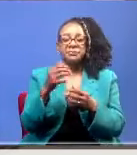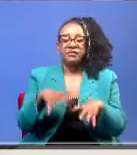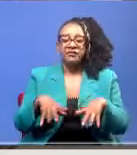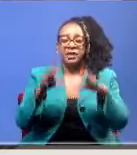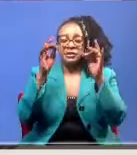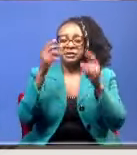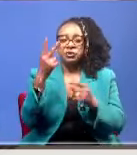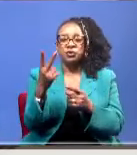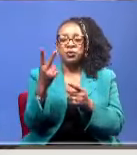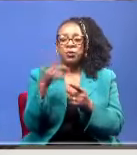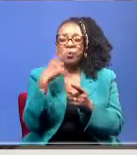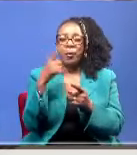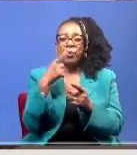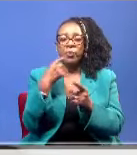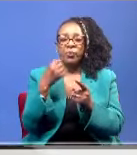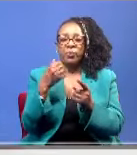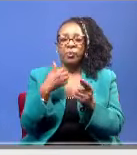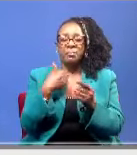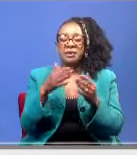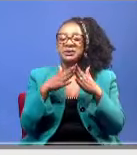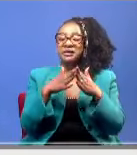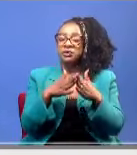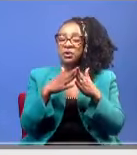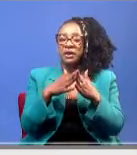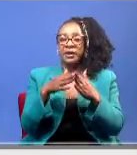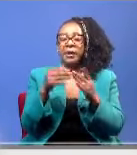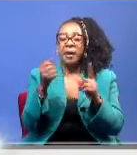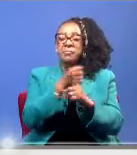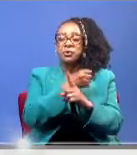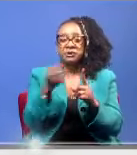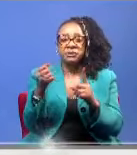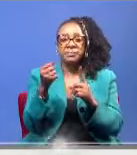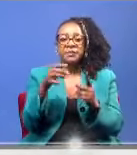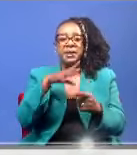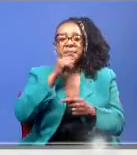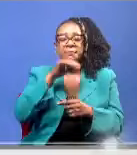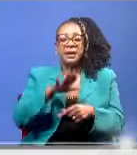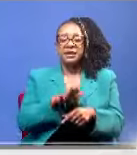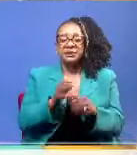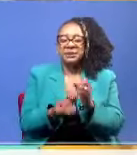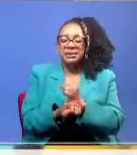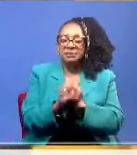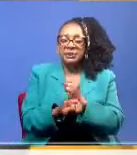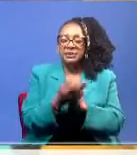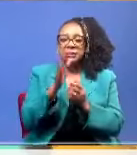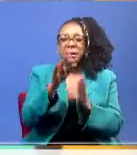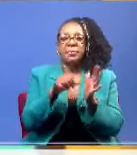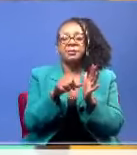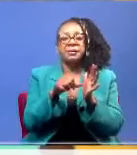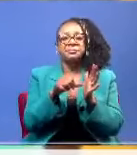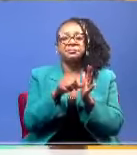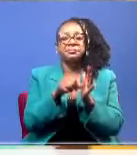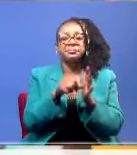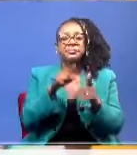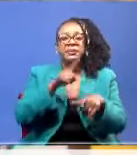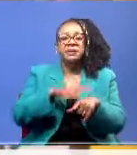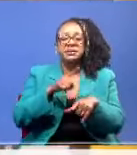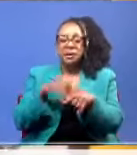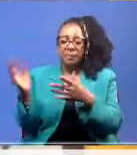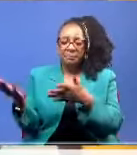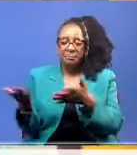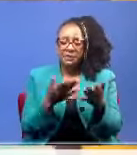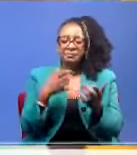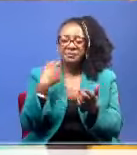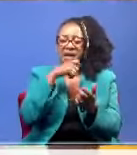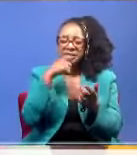minors who had reportedly been sexually mutilated. The parents narrating their ordeal. Alivorudi naye alirudi na ice cream